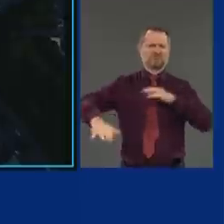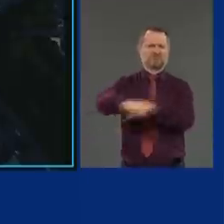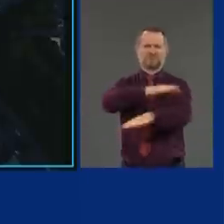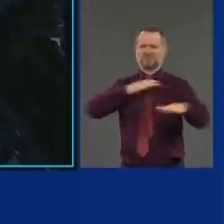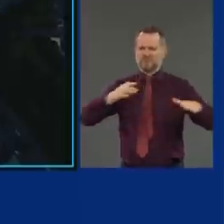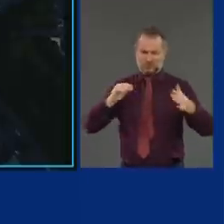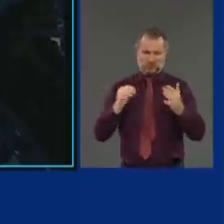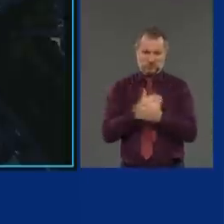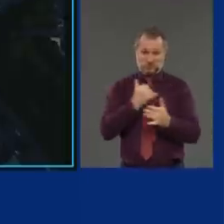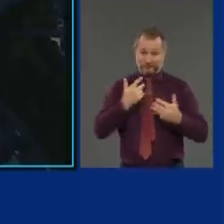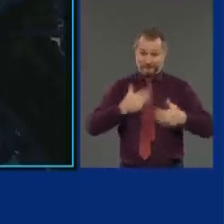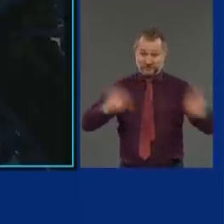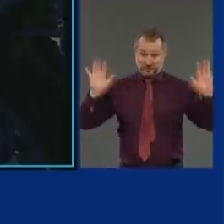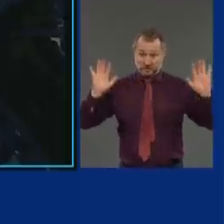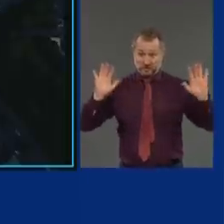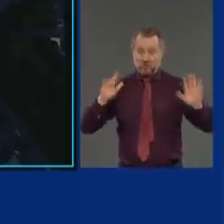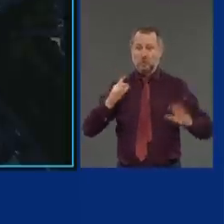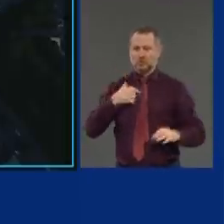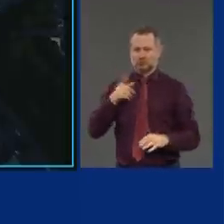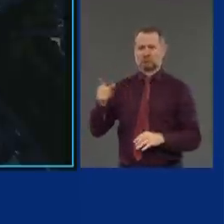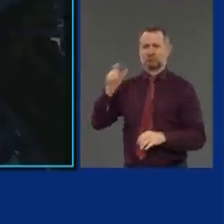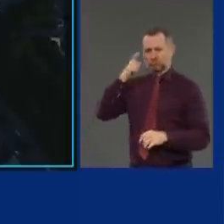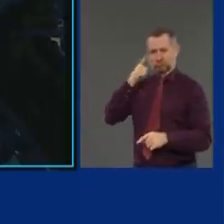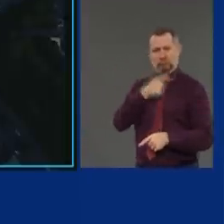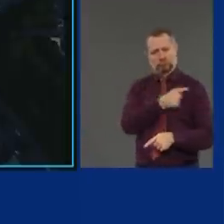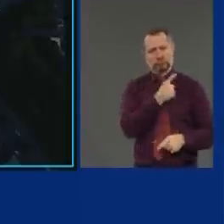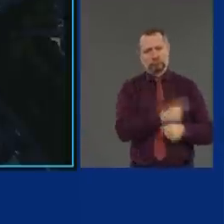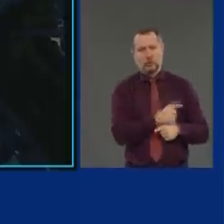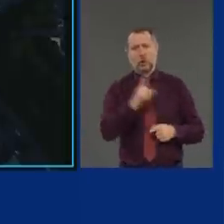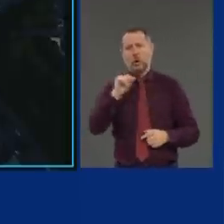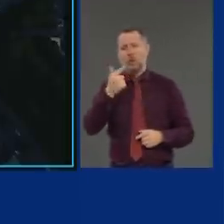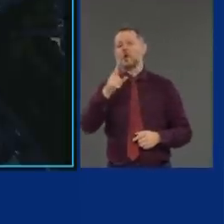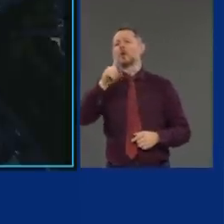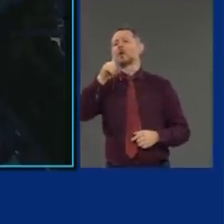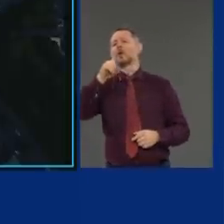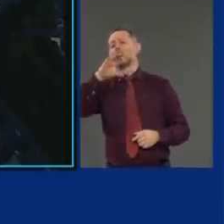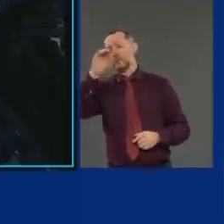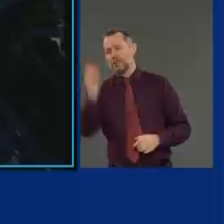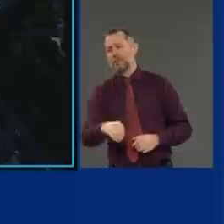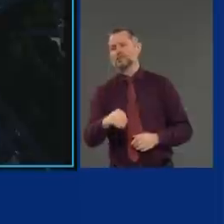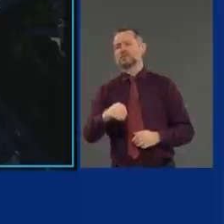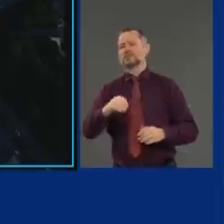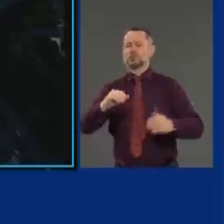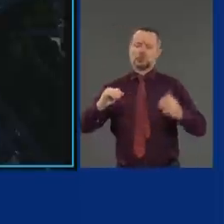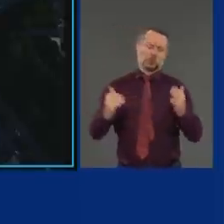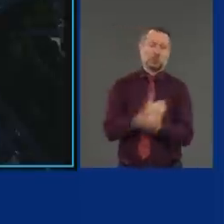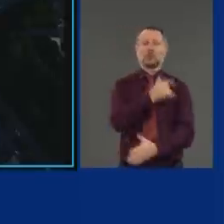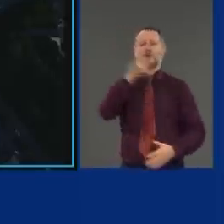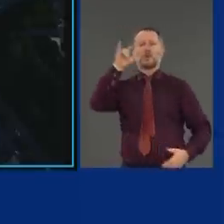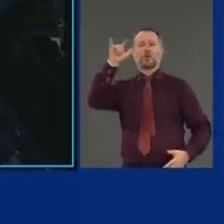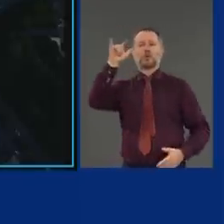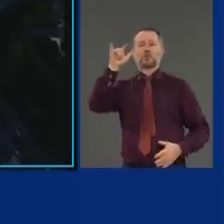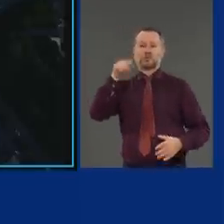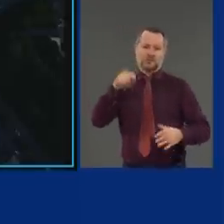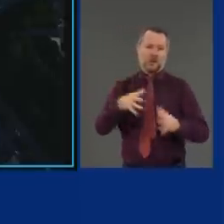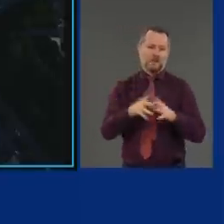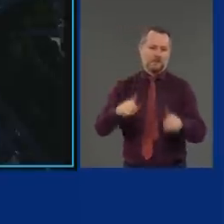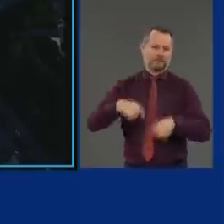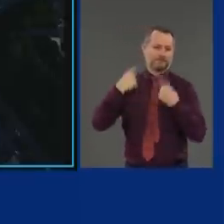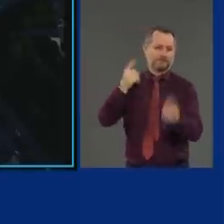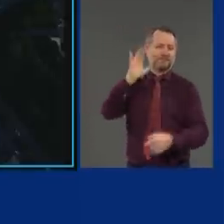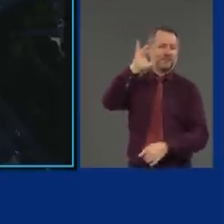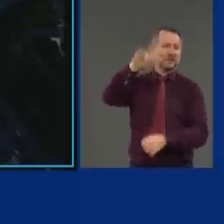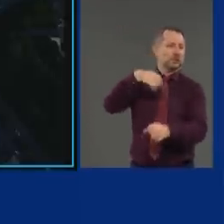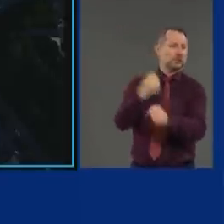said, LaGuardia will be the first totally new airport in the country in more than 25 years. Governor Cuomo's vision and